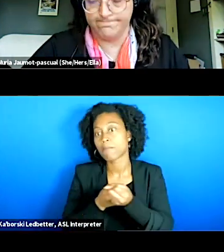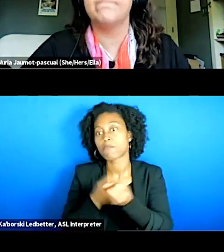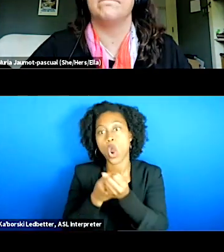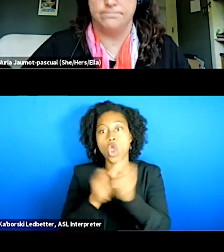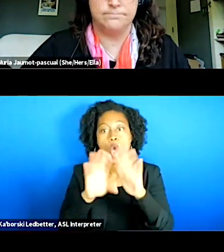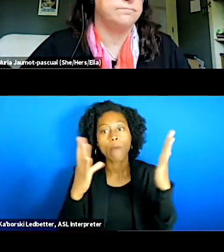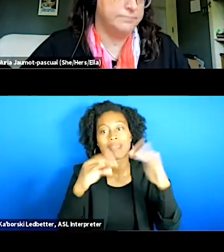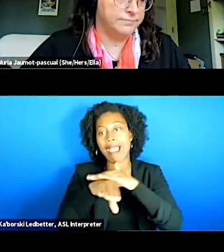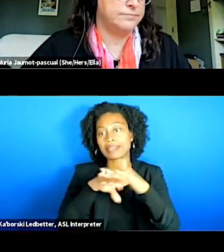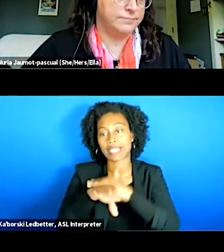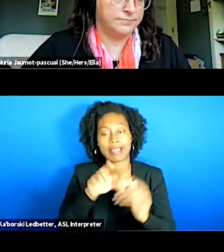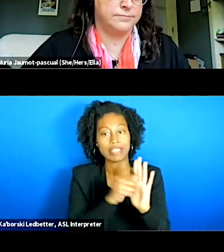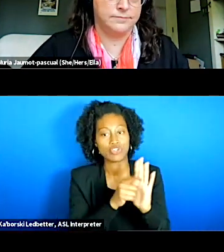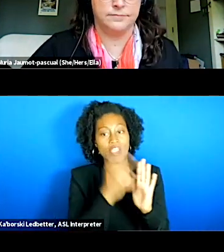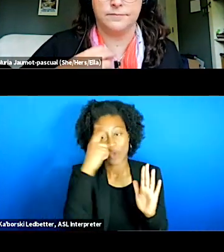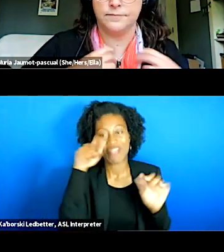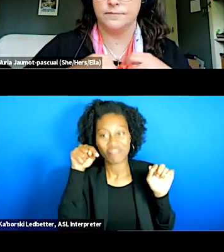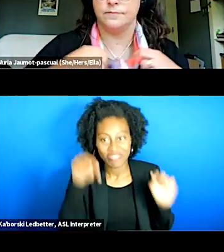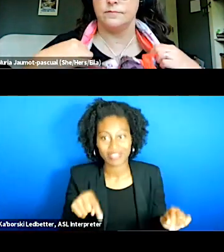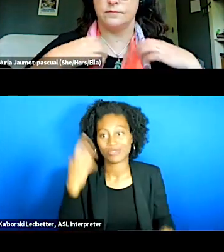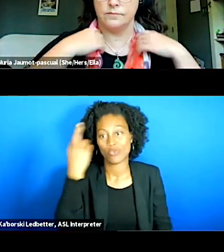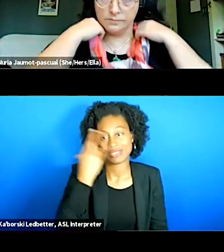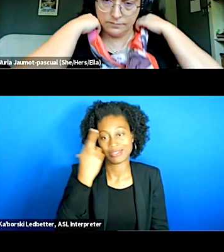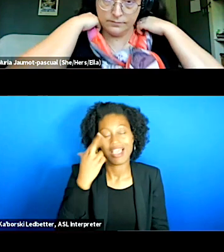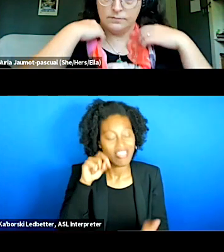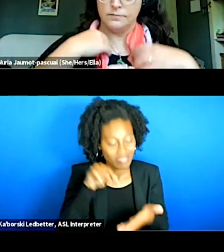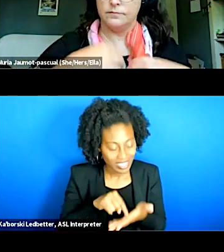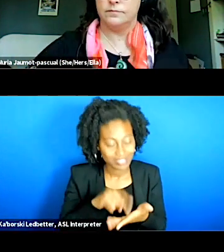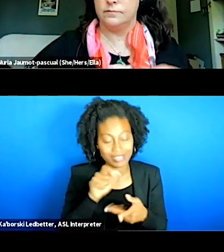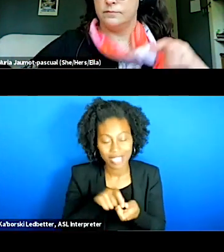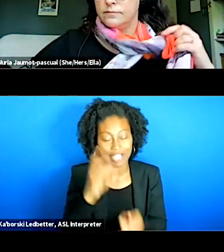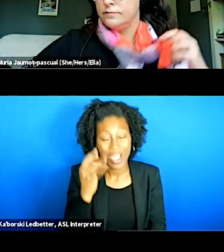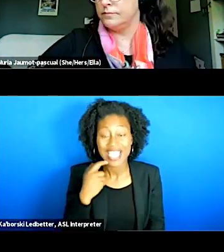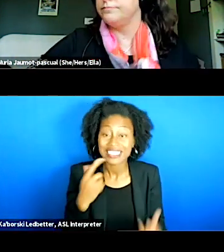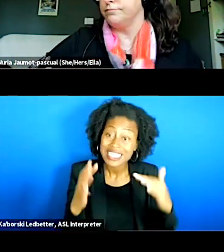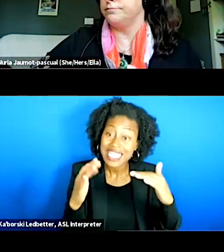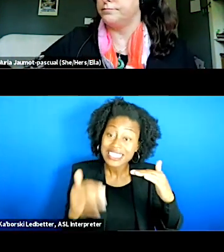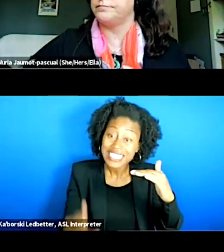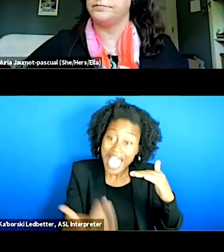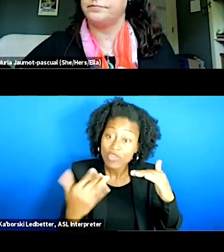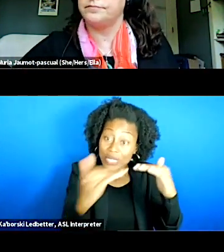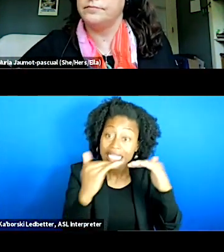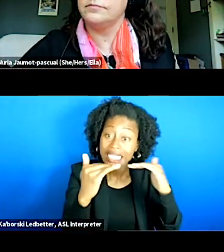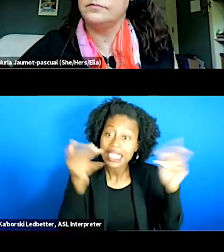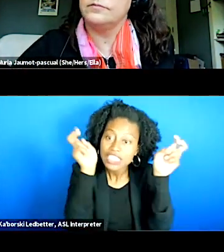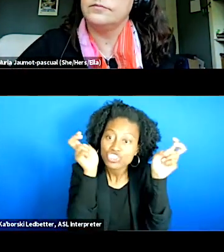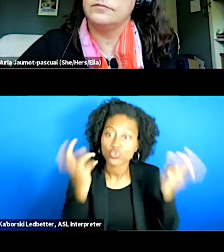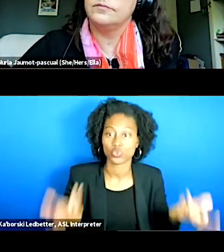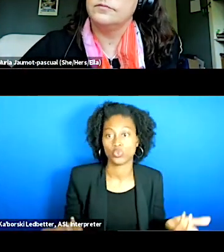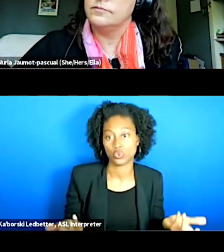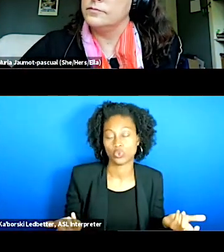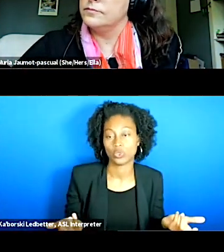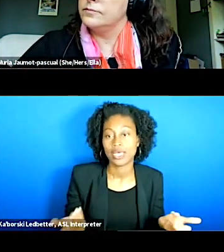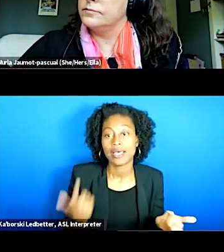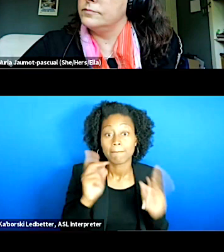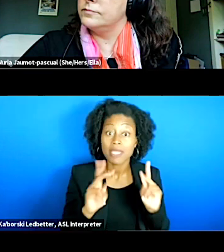literature because of these reasons. There is, it's an equity issue, right? That